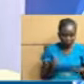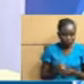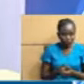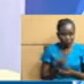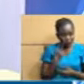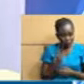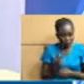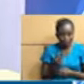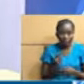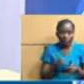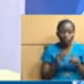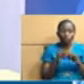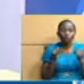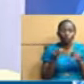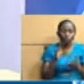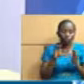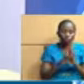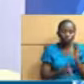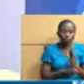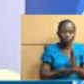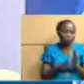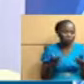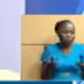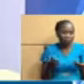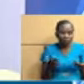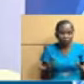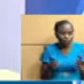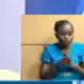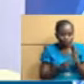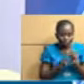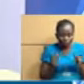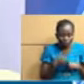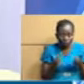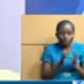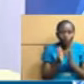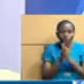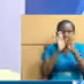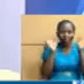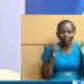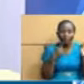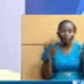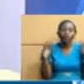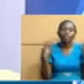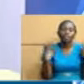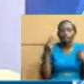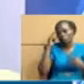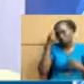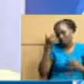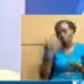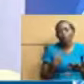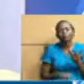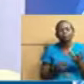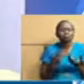that even the Constitution doesn't want to define clearly what we're entitled to. They say to the extent practicable, the government will. And that